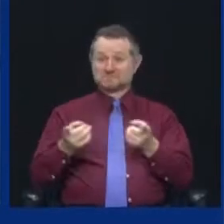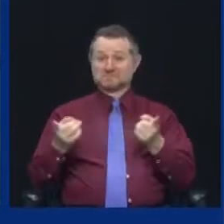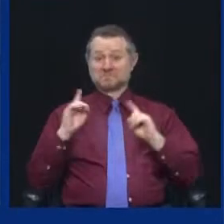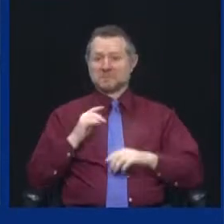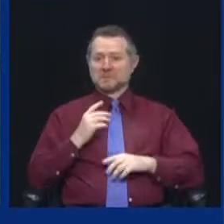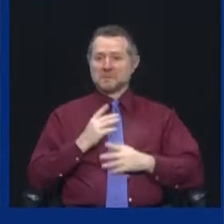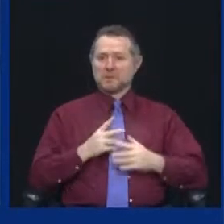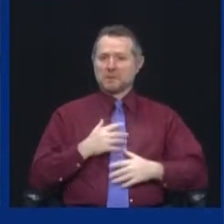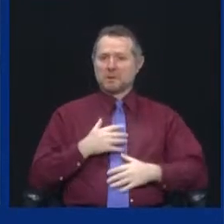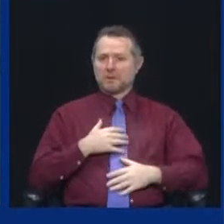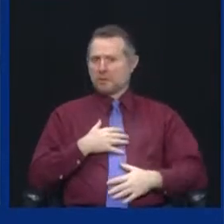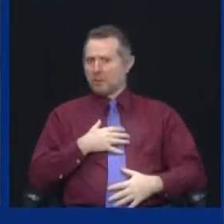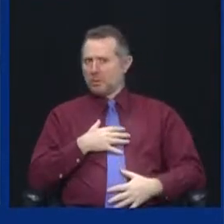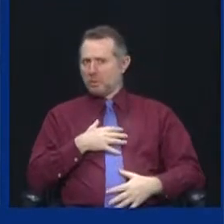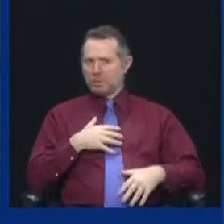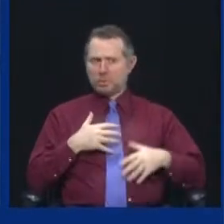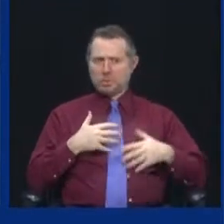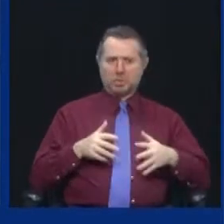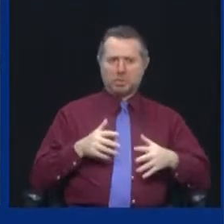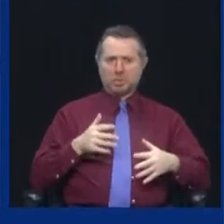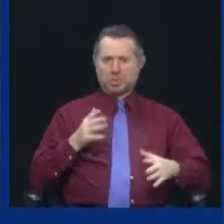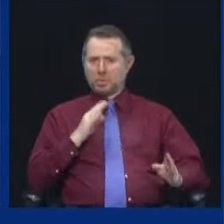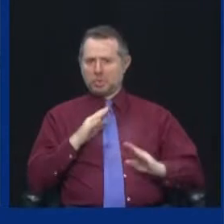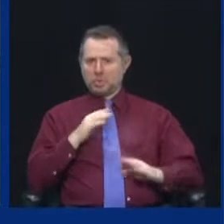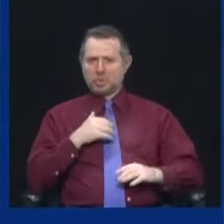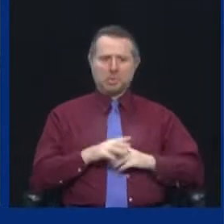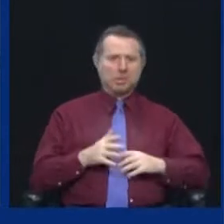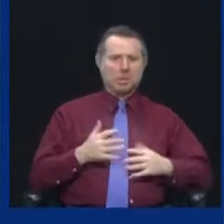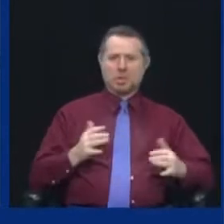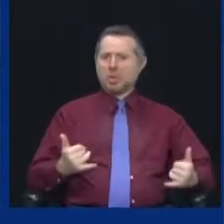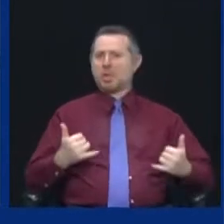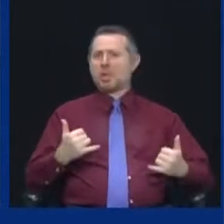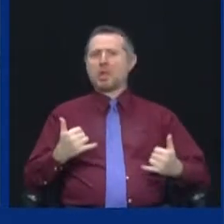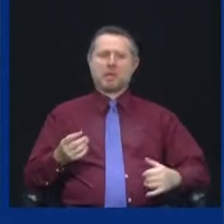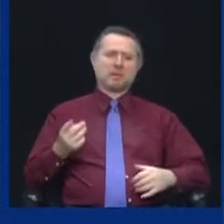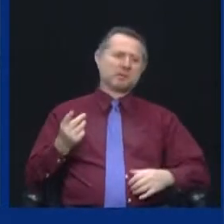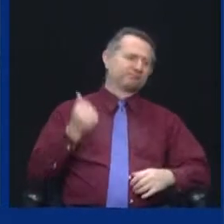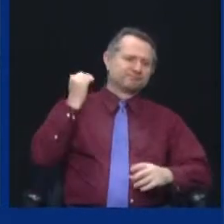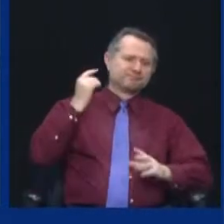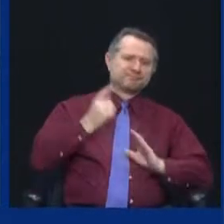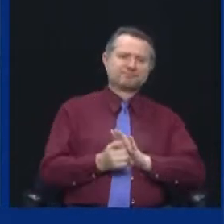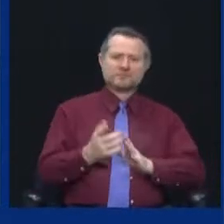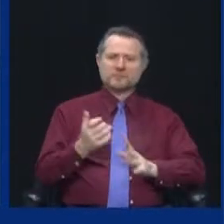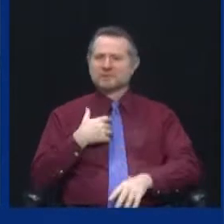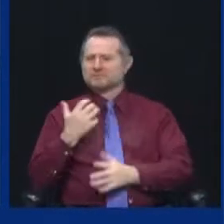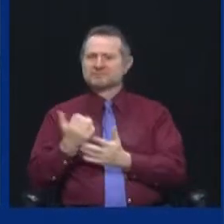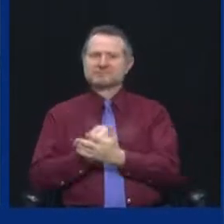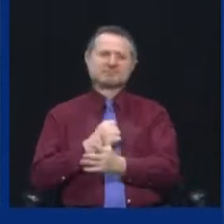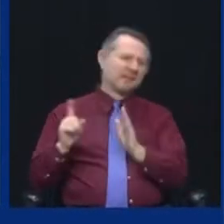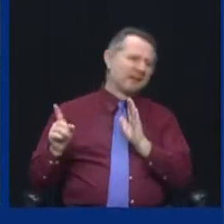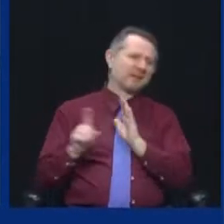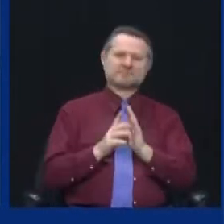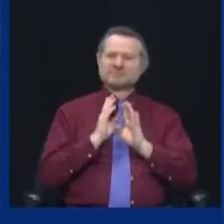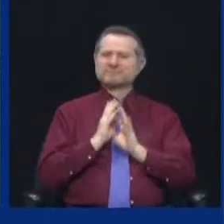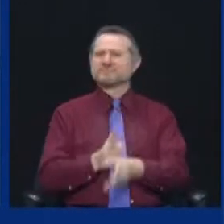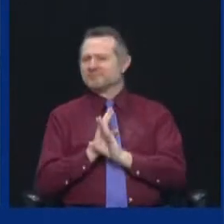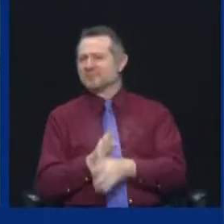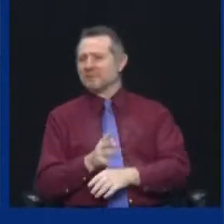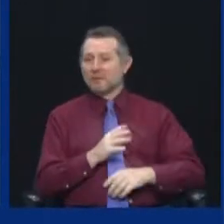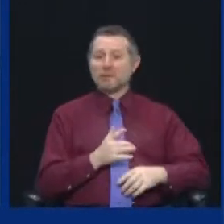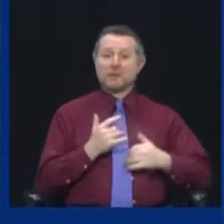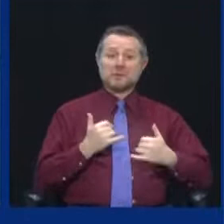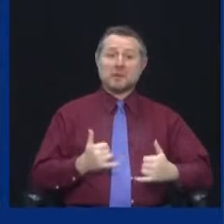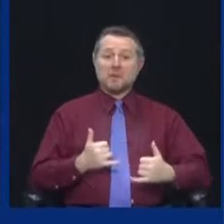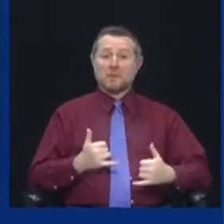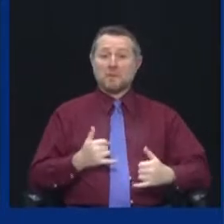very anxious about COVID and wanted to get a vaccine right away. They came in first, and now you're seeing